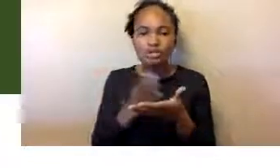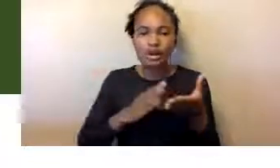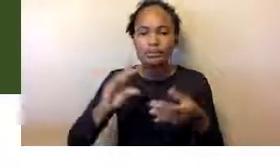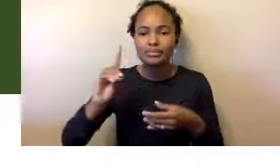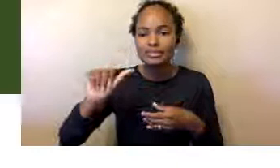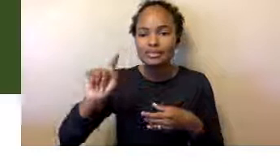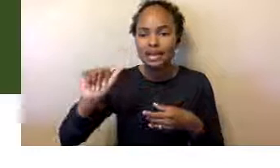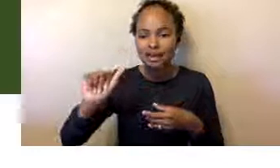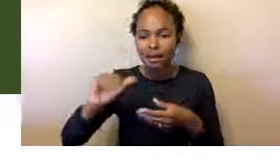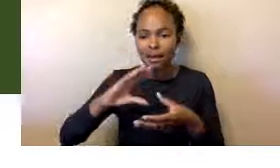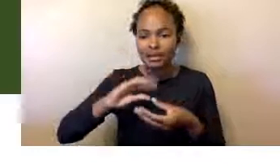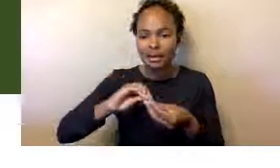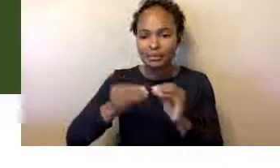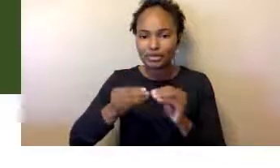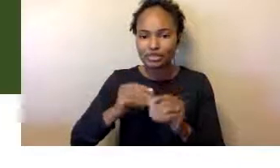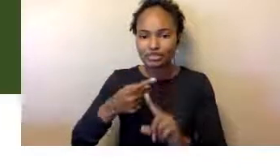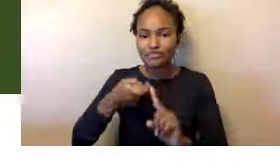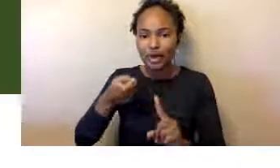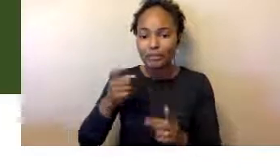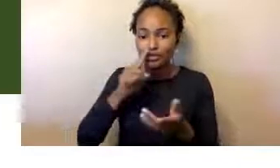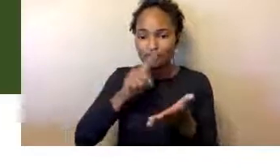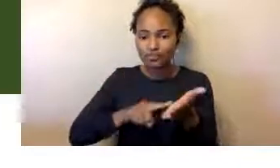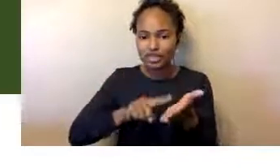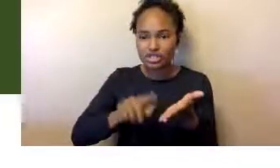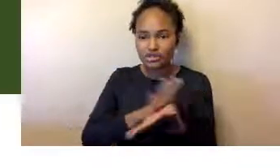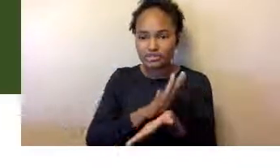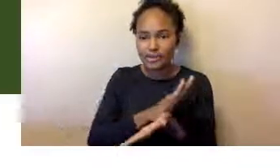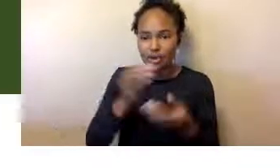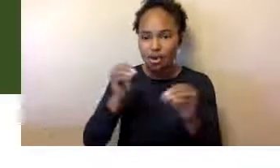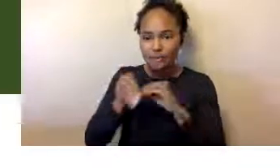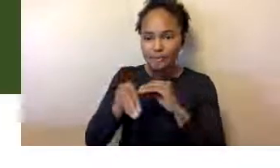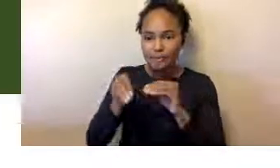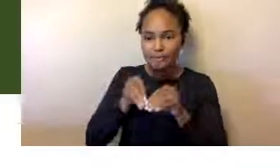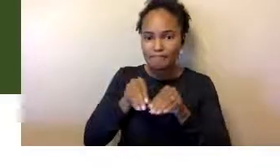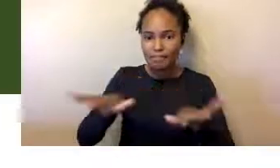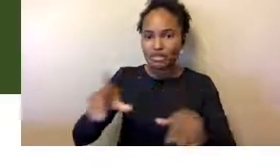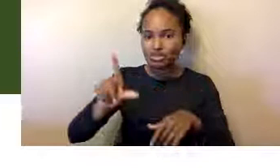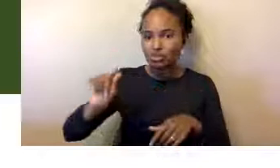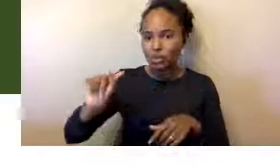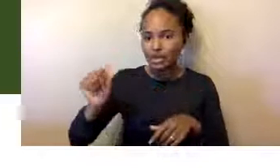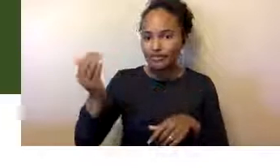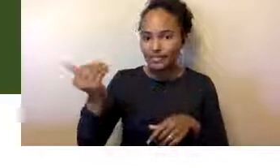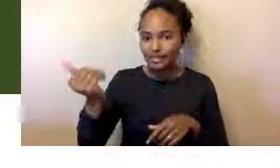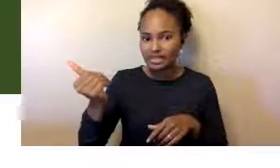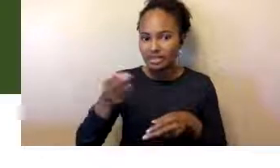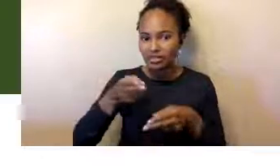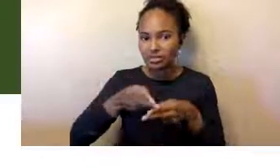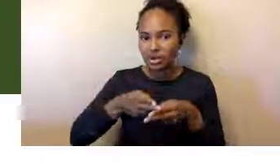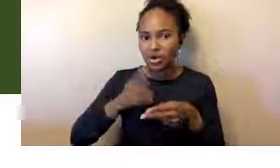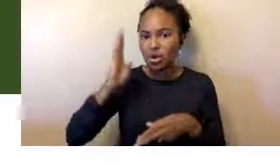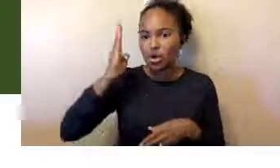research paper that was published in 2015 titled Overlooked in the